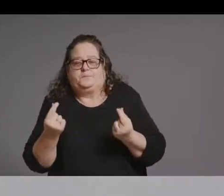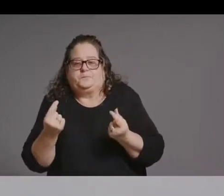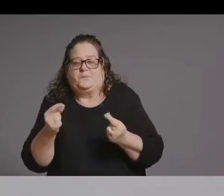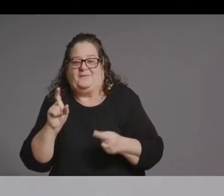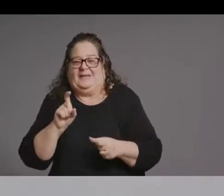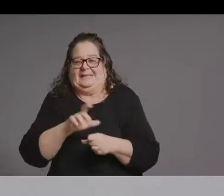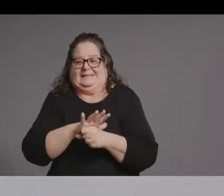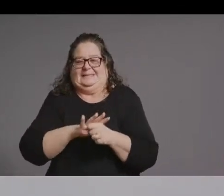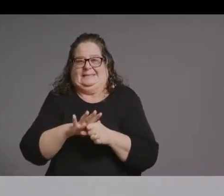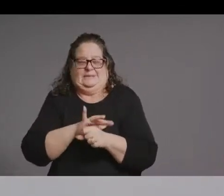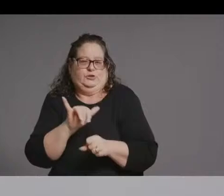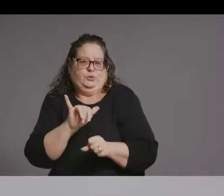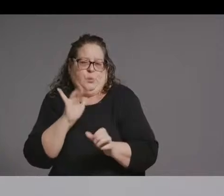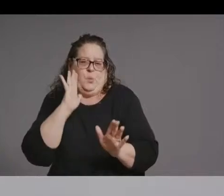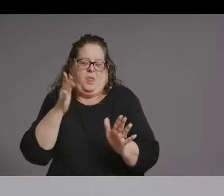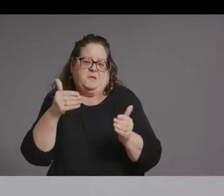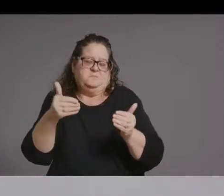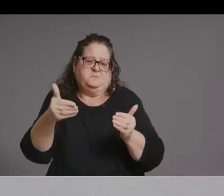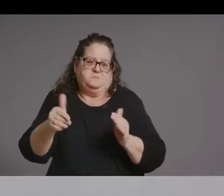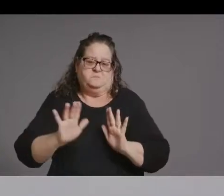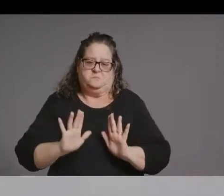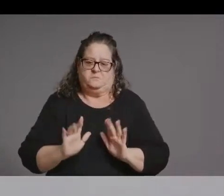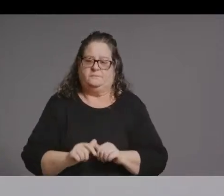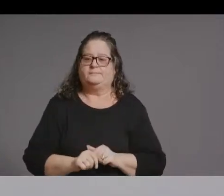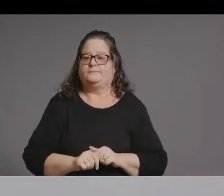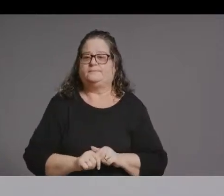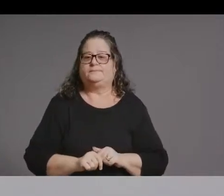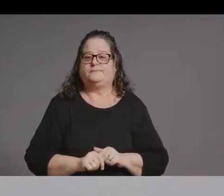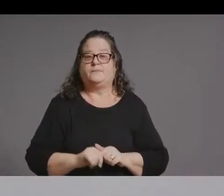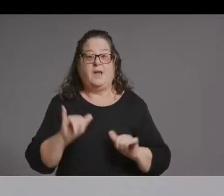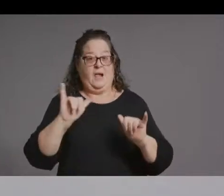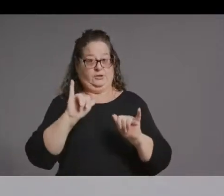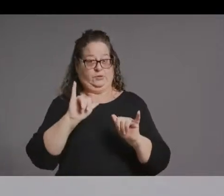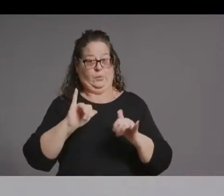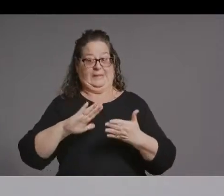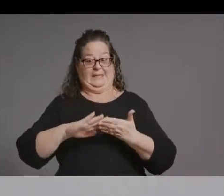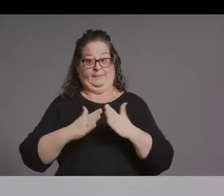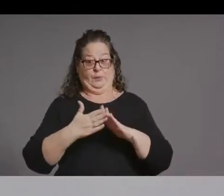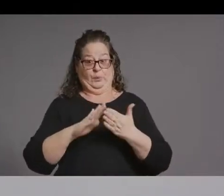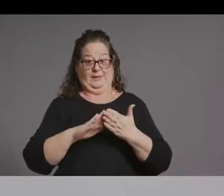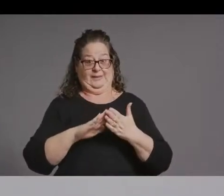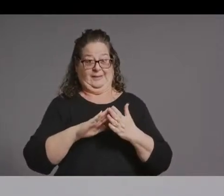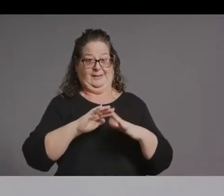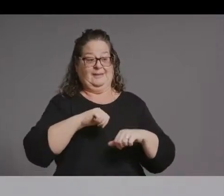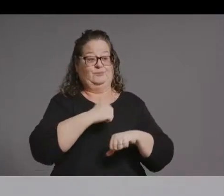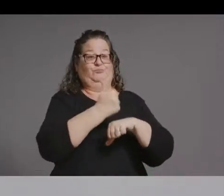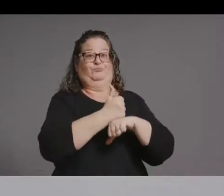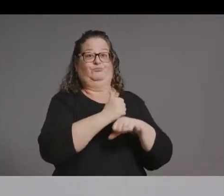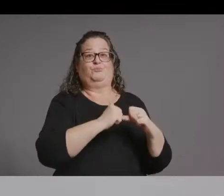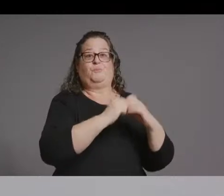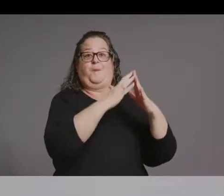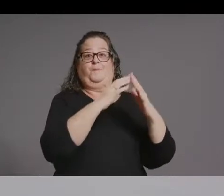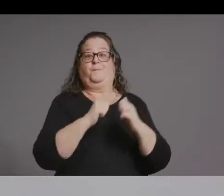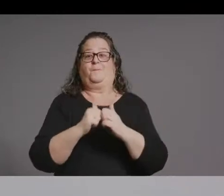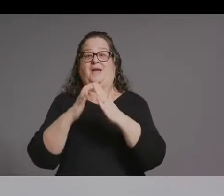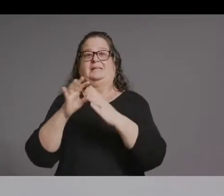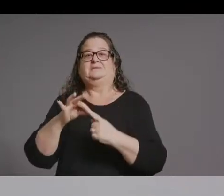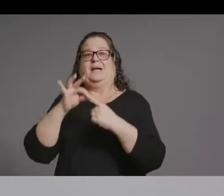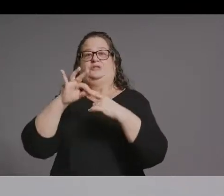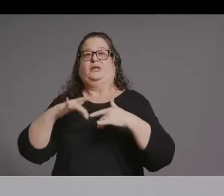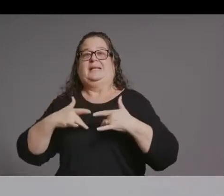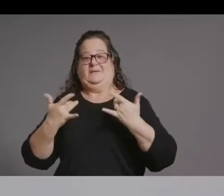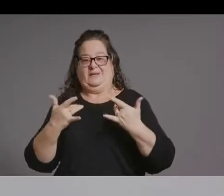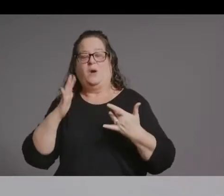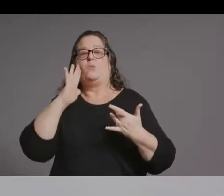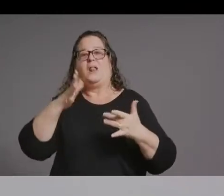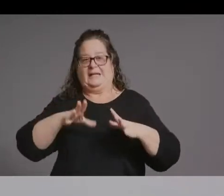those community pop-ups, as they become more available, those will be walk-ins as well. Okay, just two